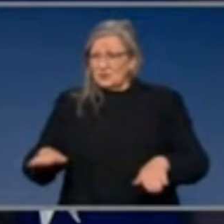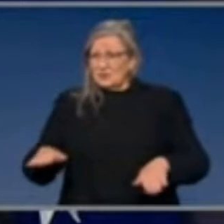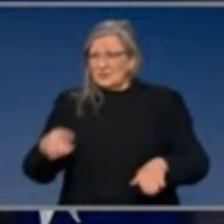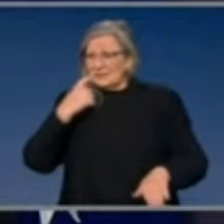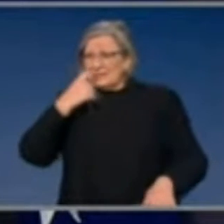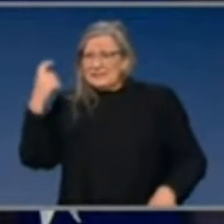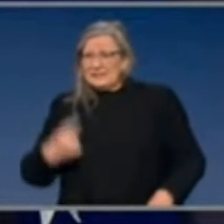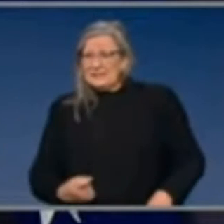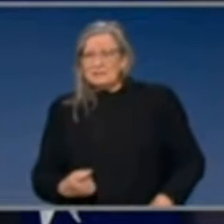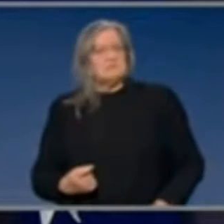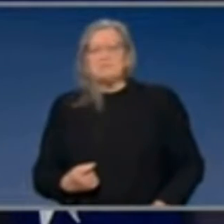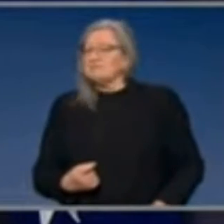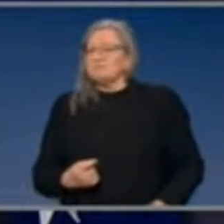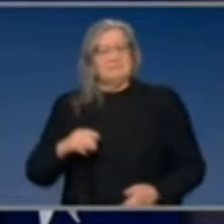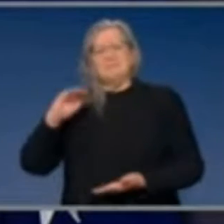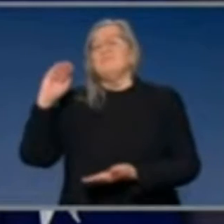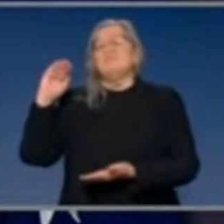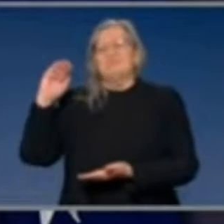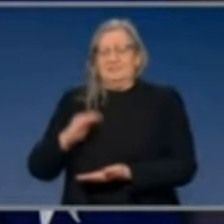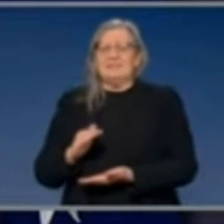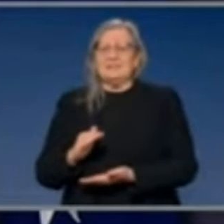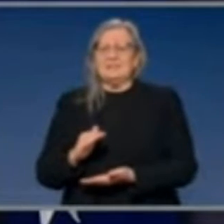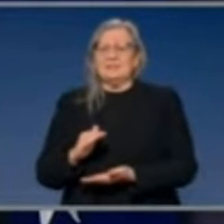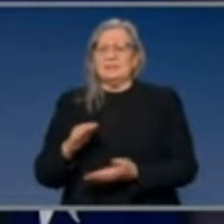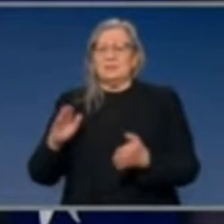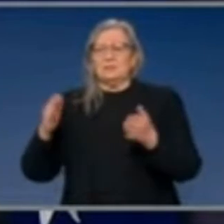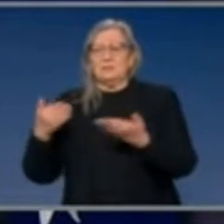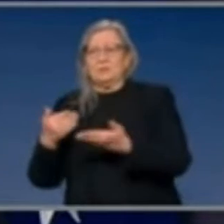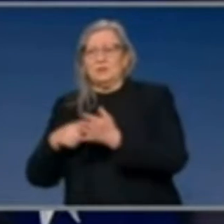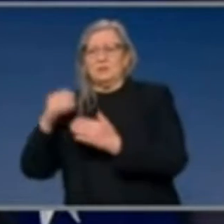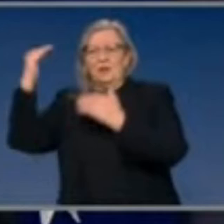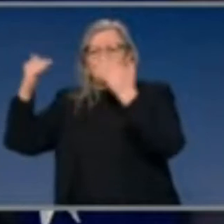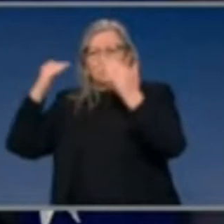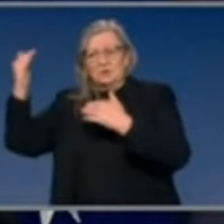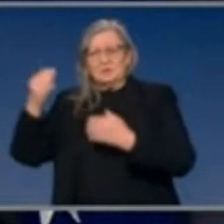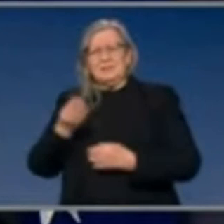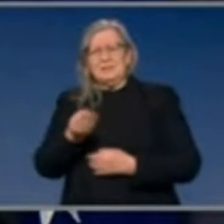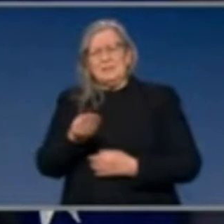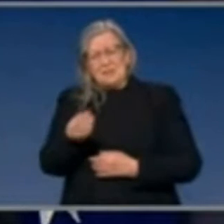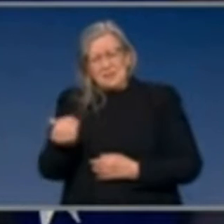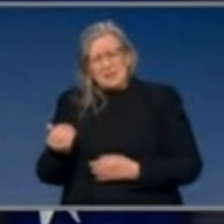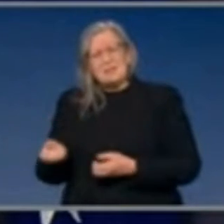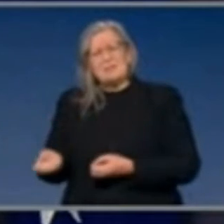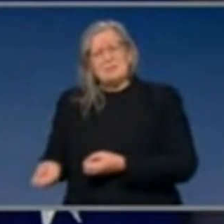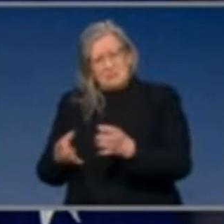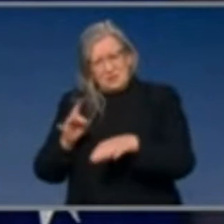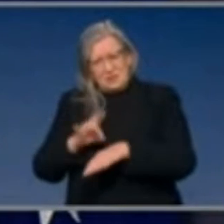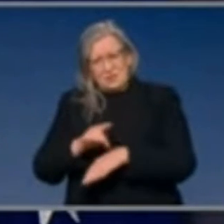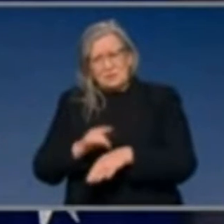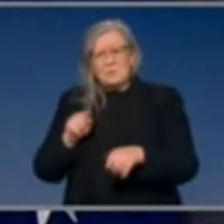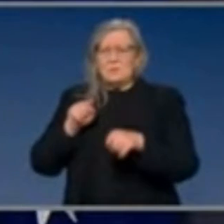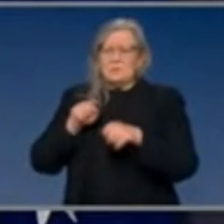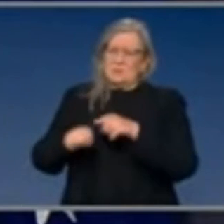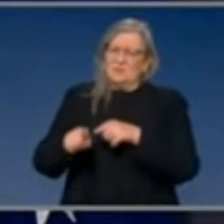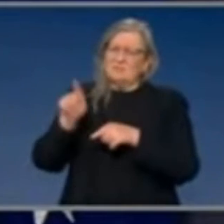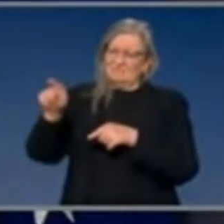So that's an important component. We have seen some hospitalisations in that age group. Most of those have been in New South Wales, and most of those have been